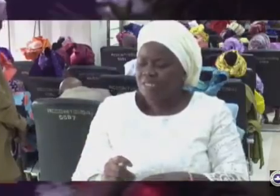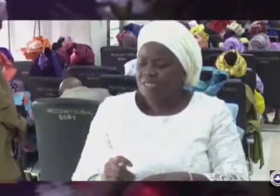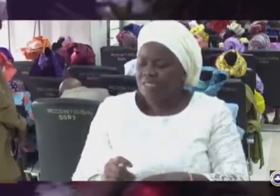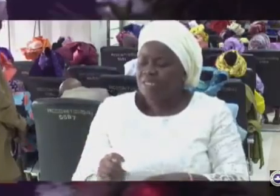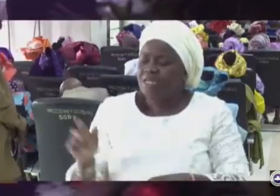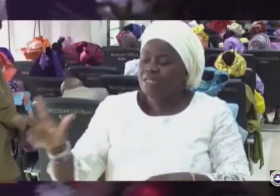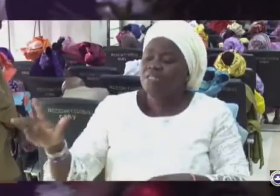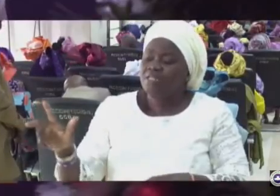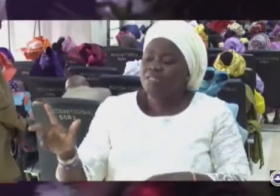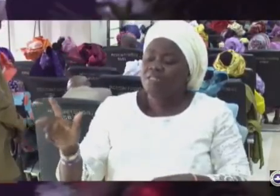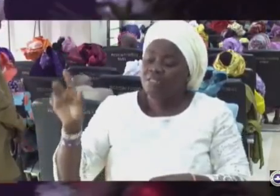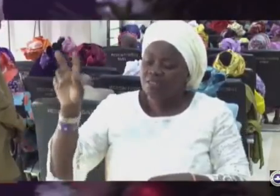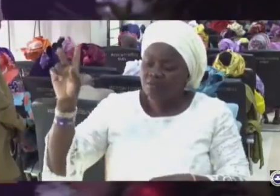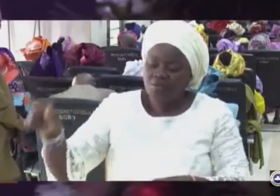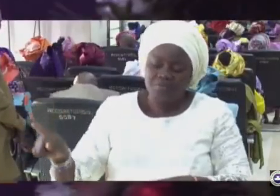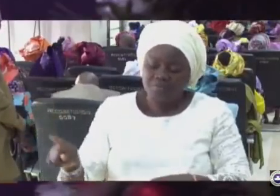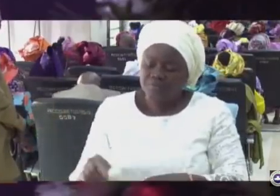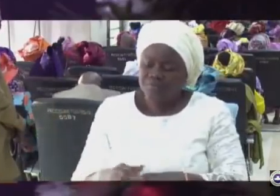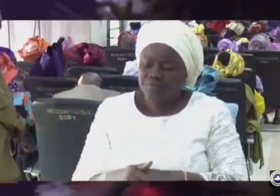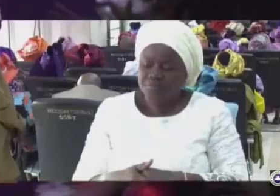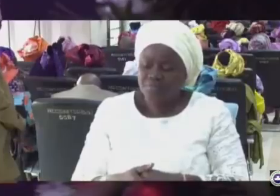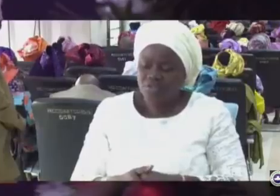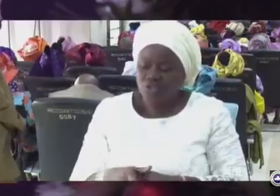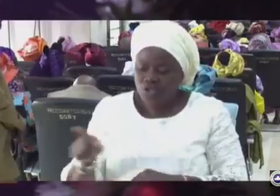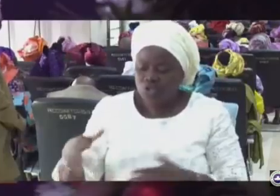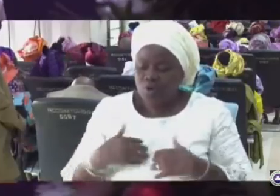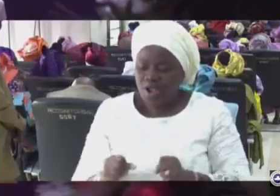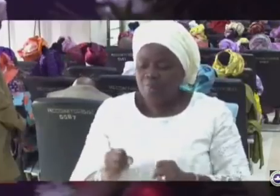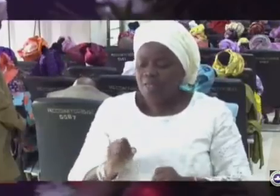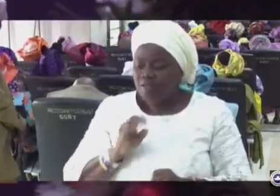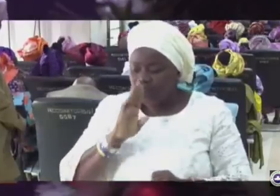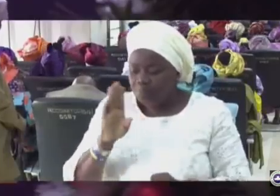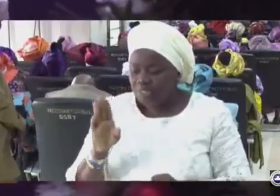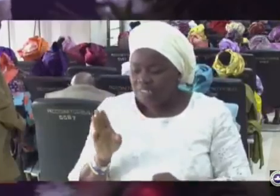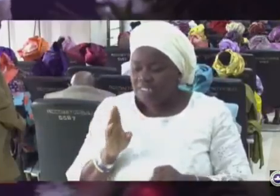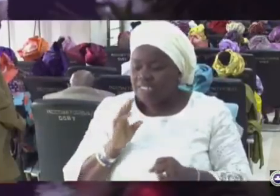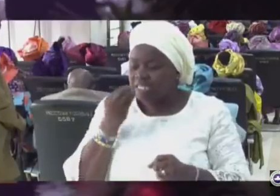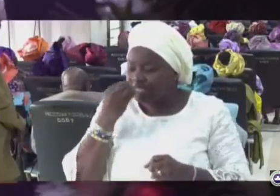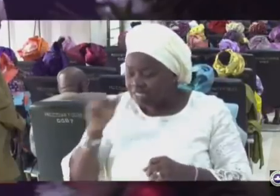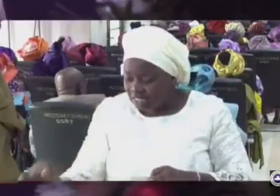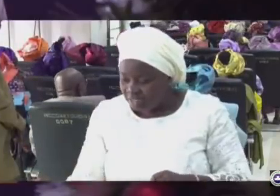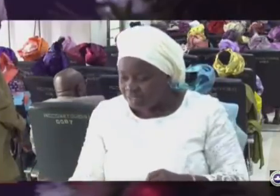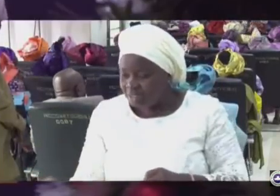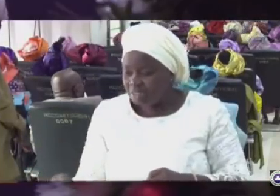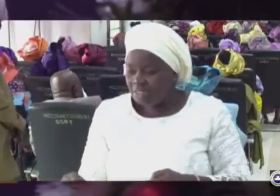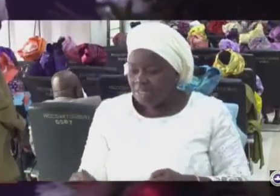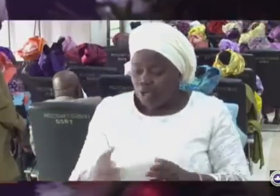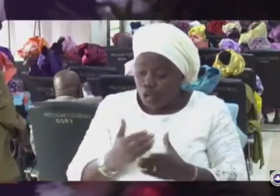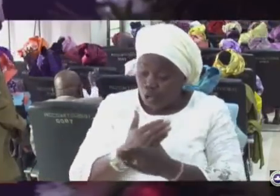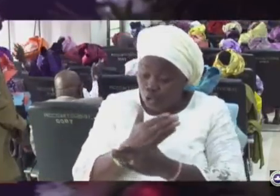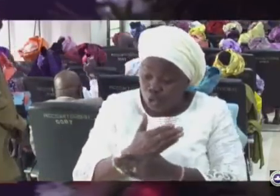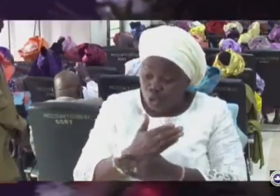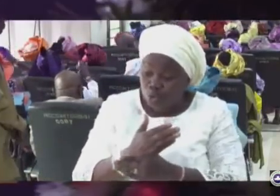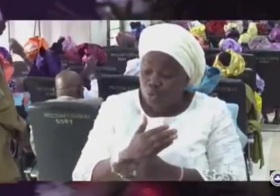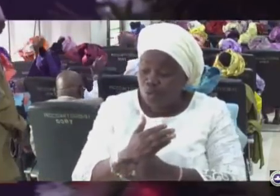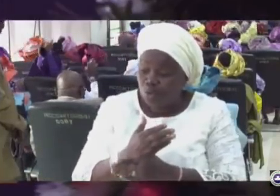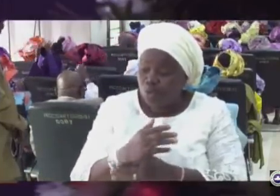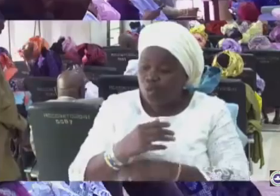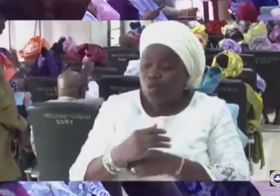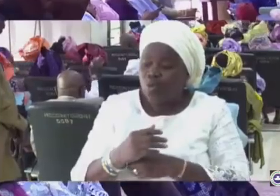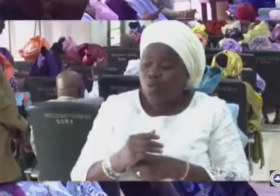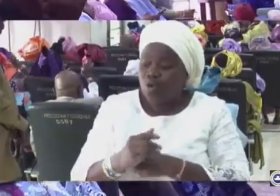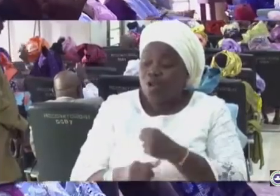death. You have been eating throughout last year, you didn't choke, the food went